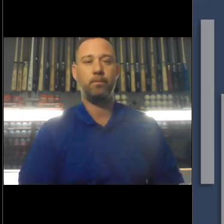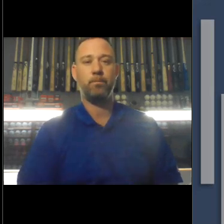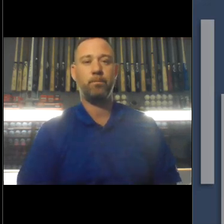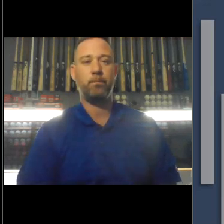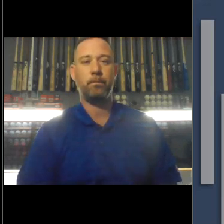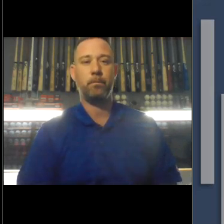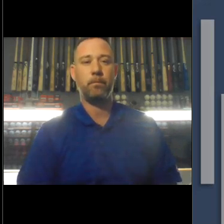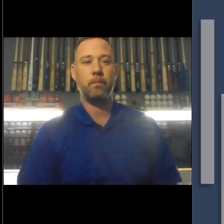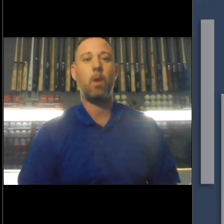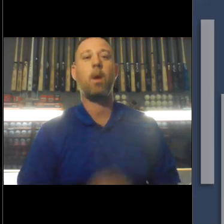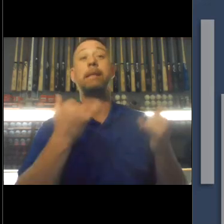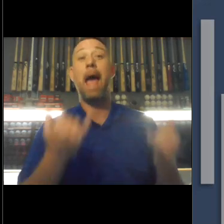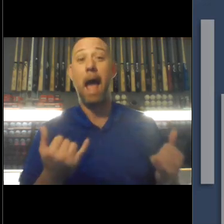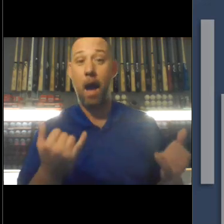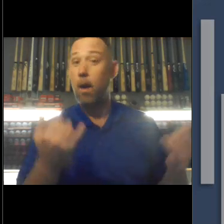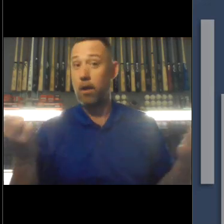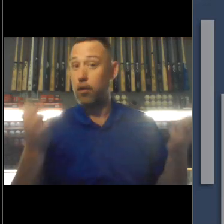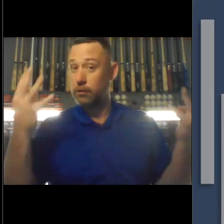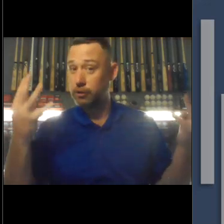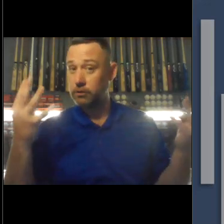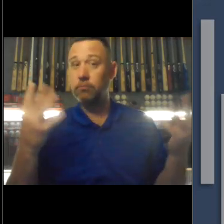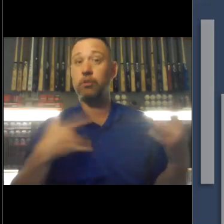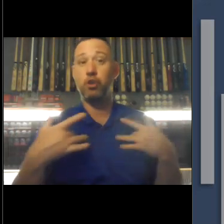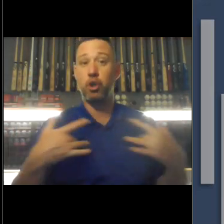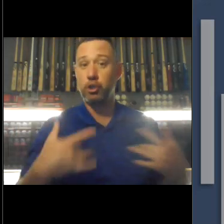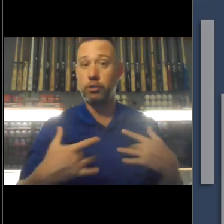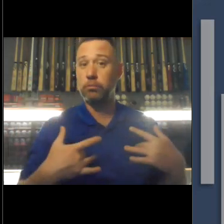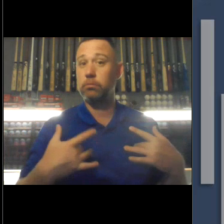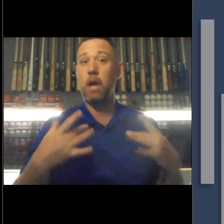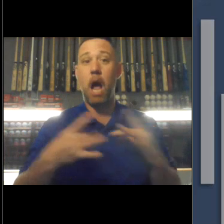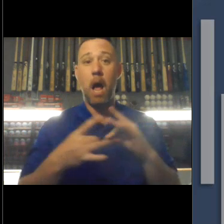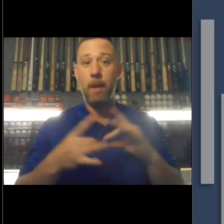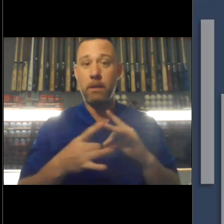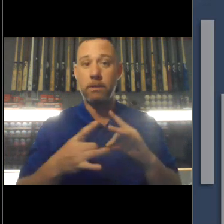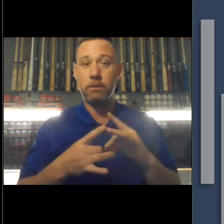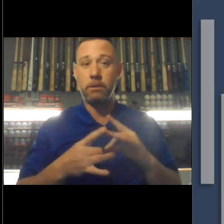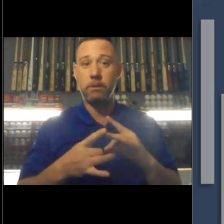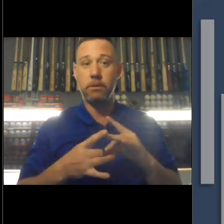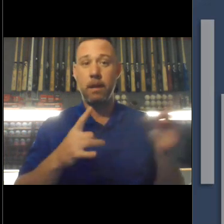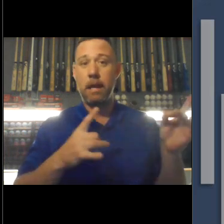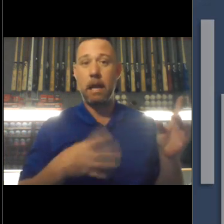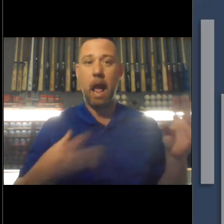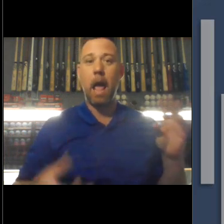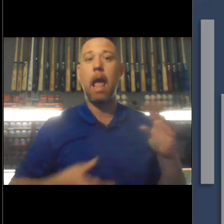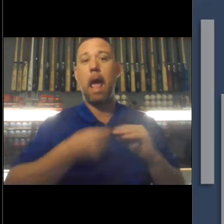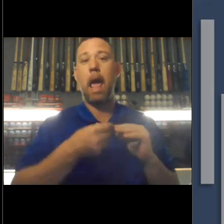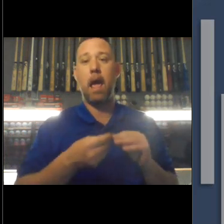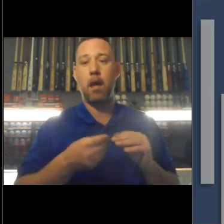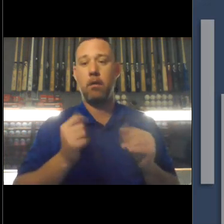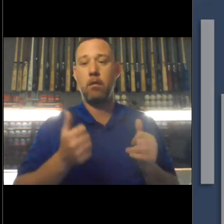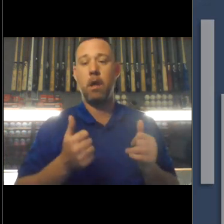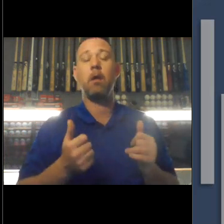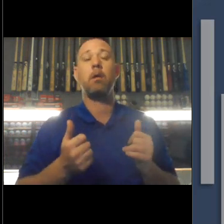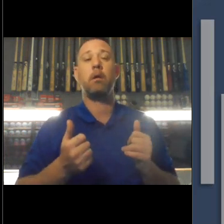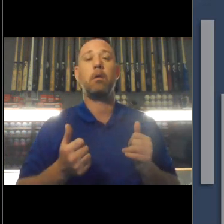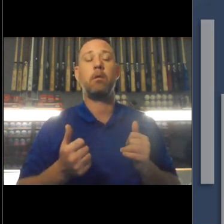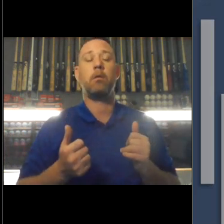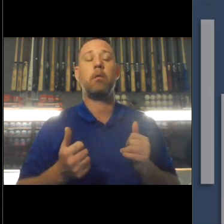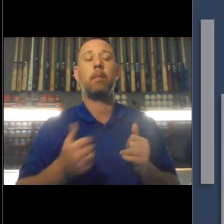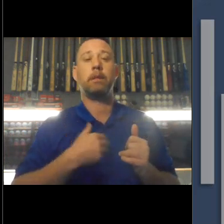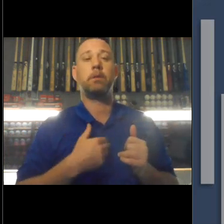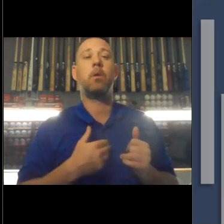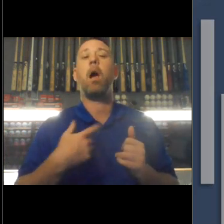Okay, now any other questions, concerns, comments? Chair Eager, may I add something really quick about Yes, please do. I just